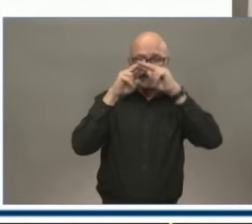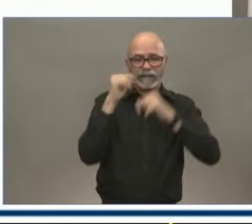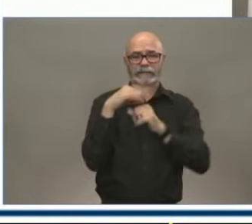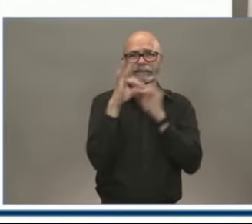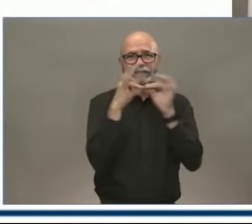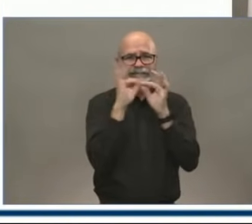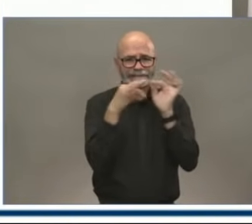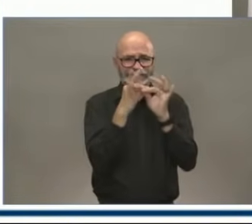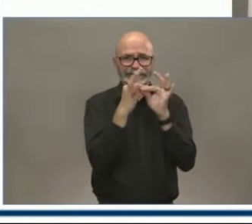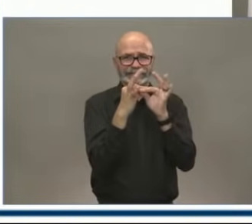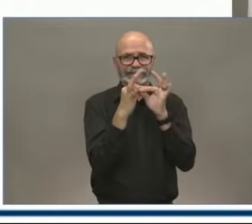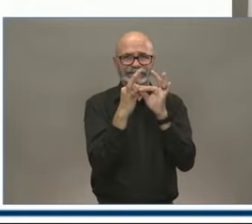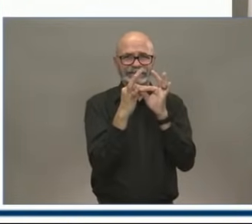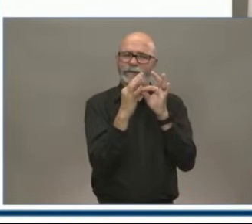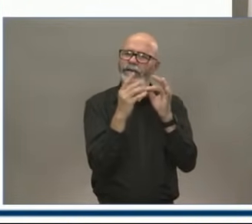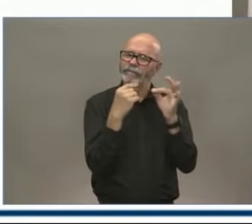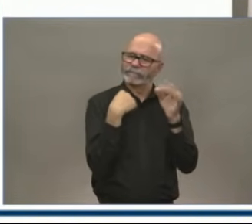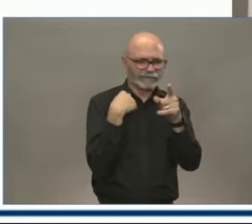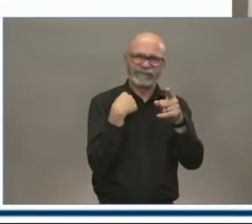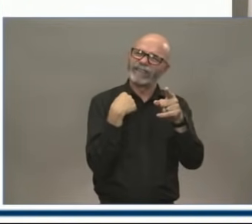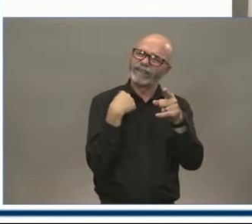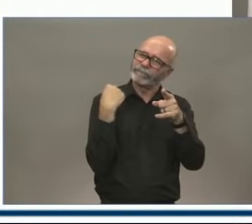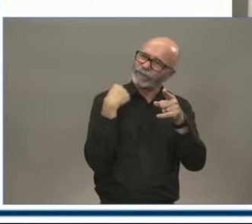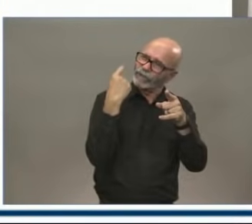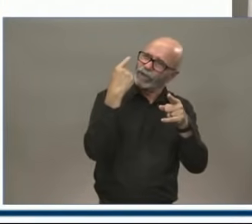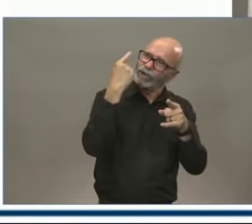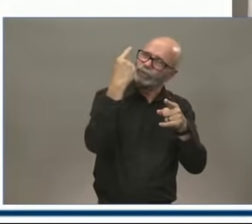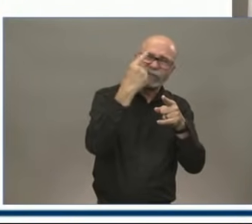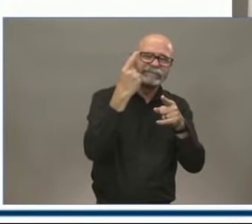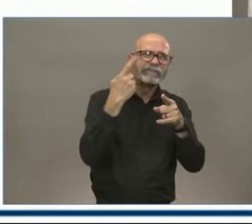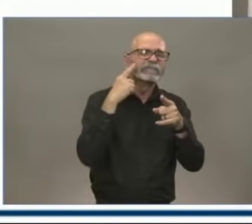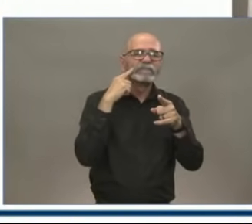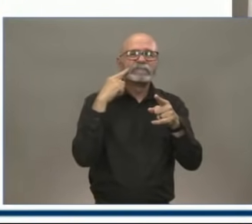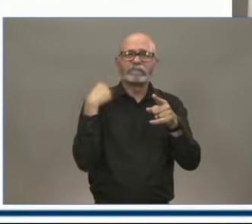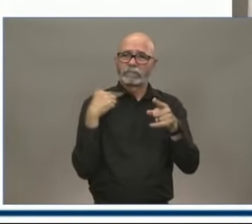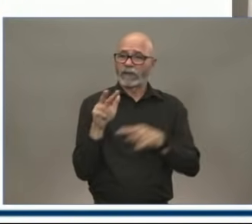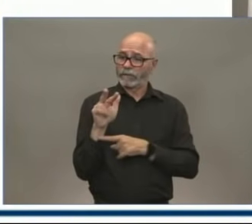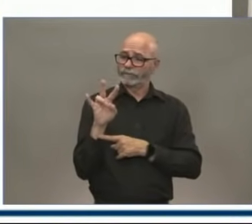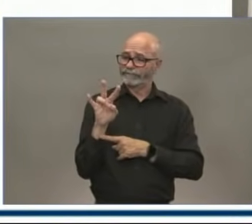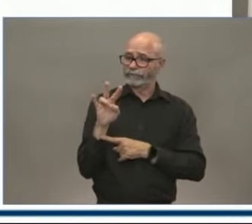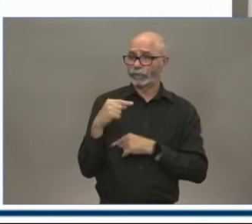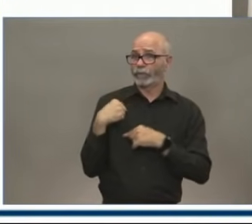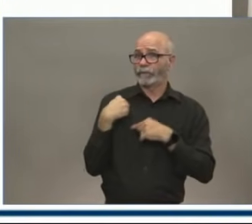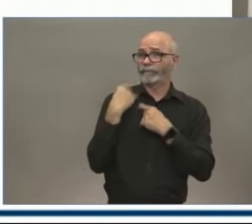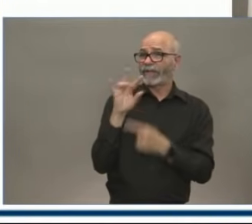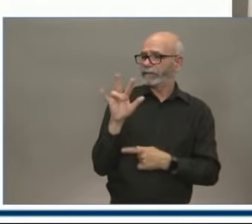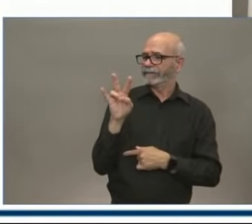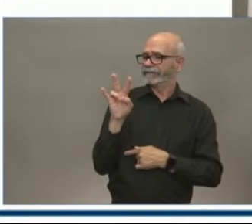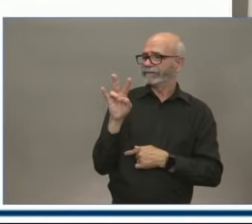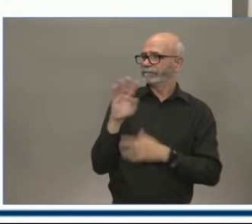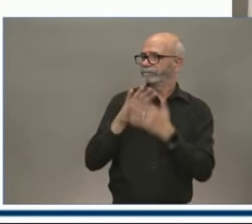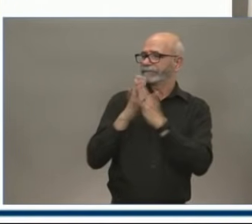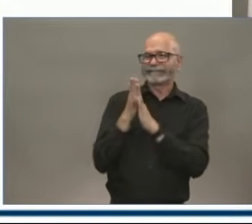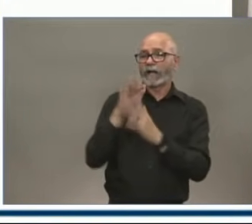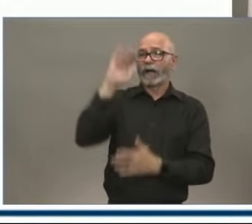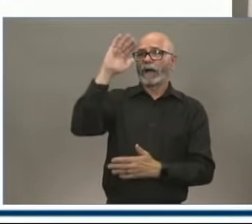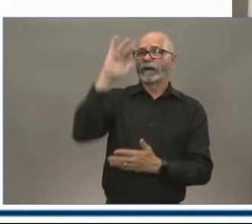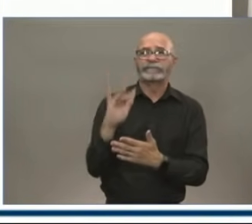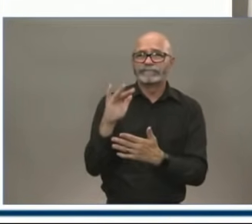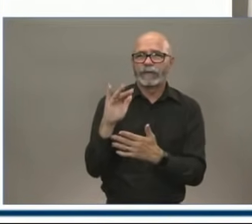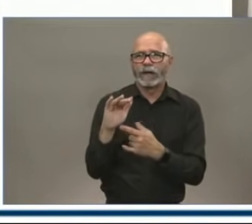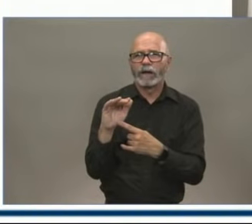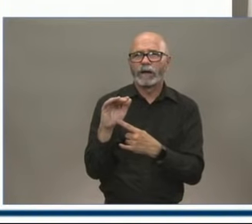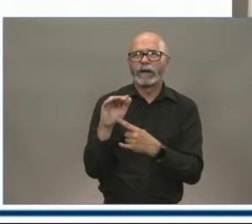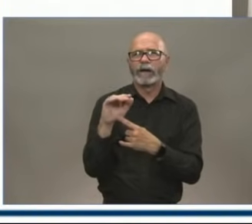wondering why we haven't seen the exponential growth. 37 didn't become 74, for instance, that we've seen in other